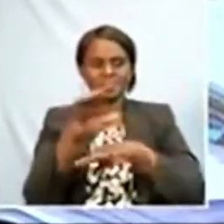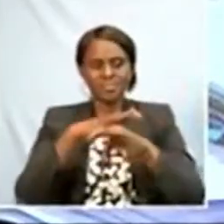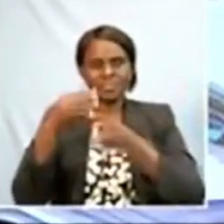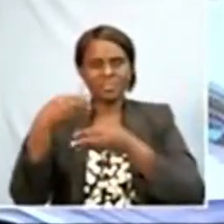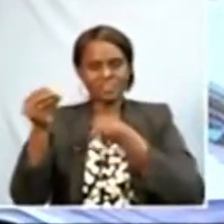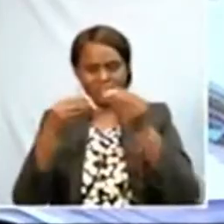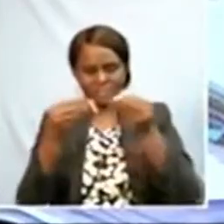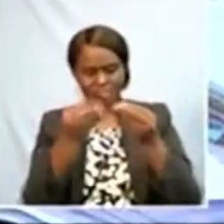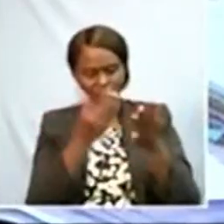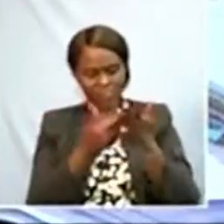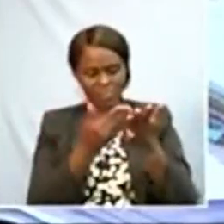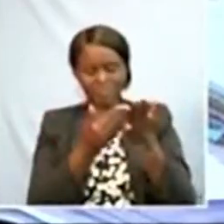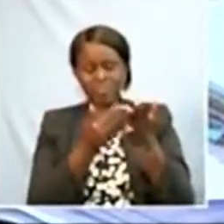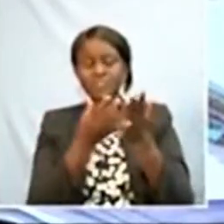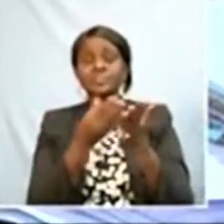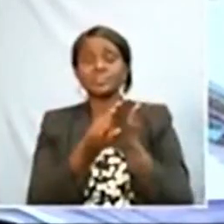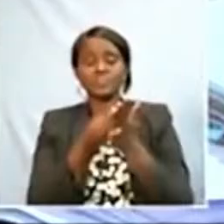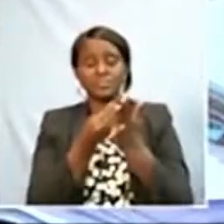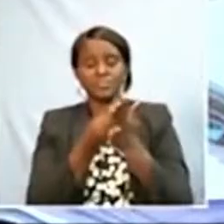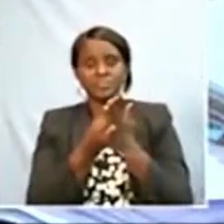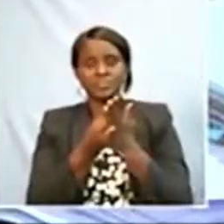overspending these votes.